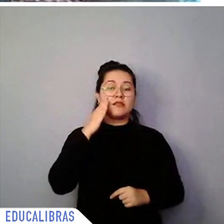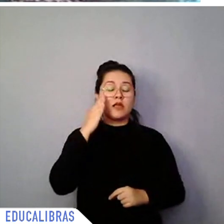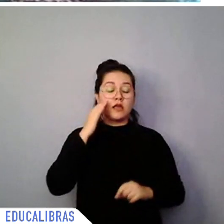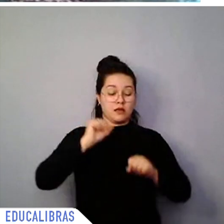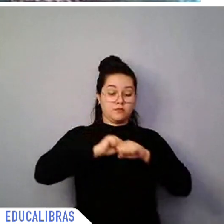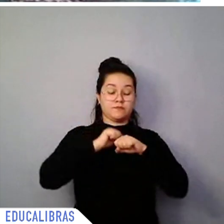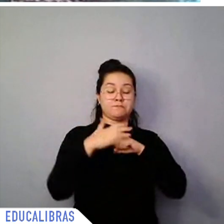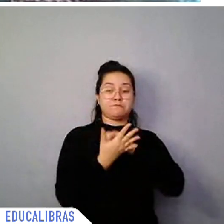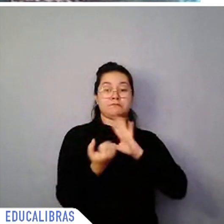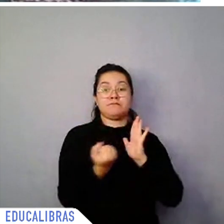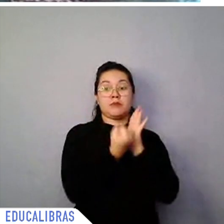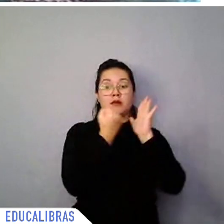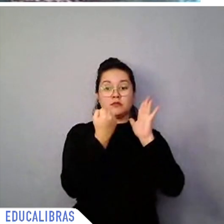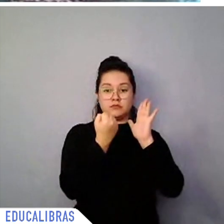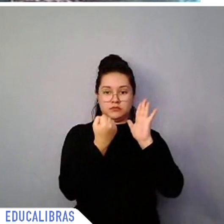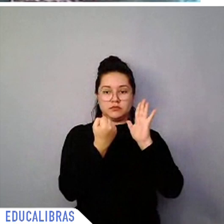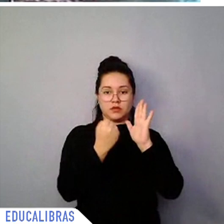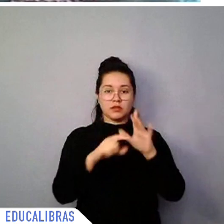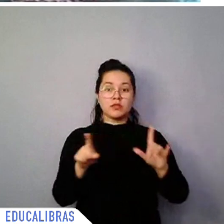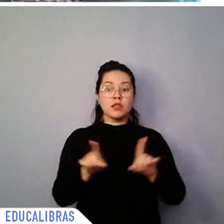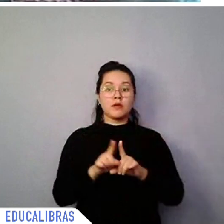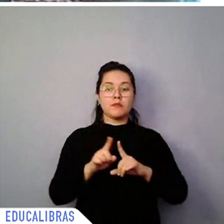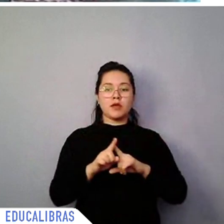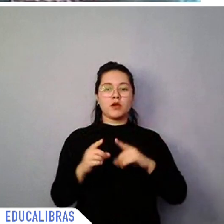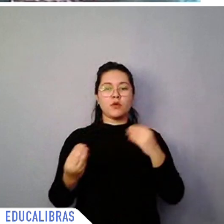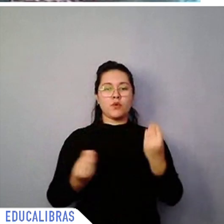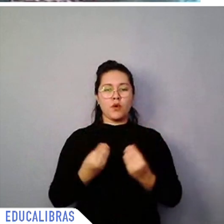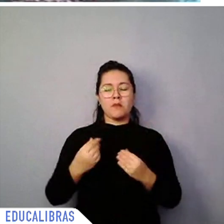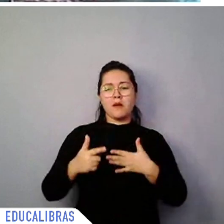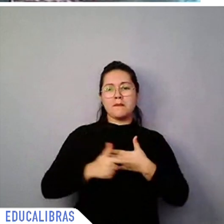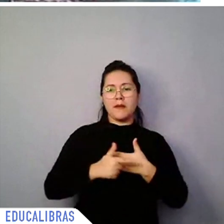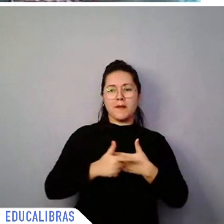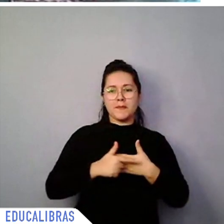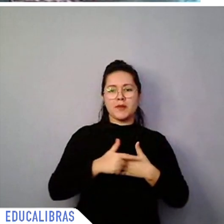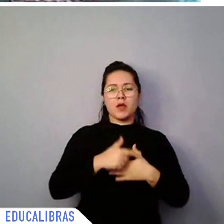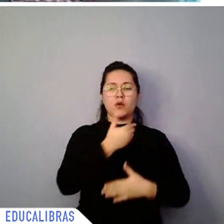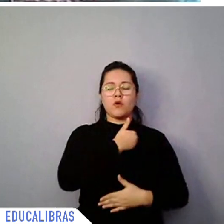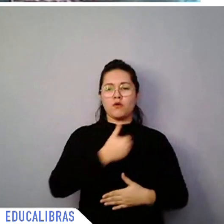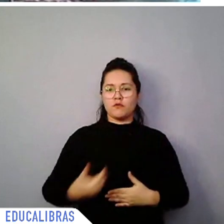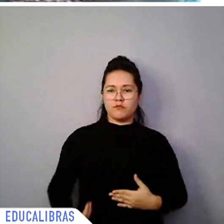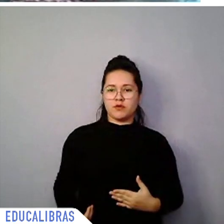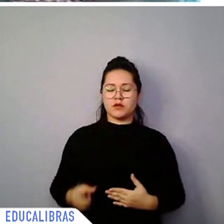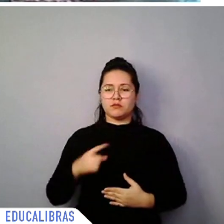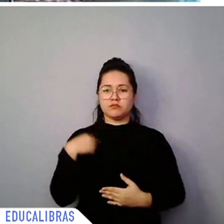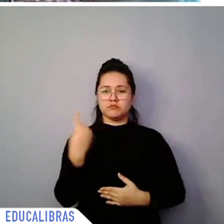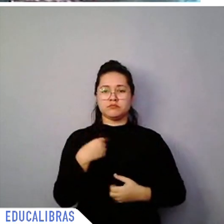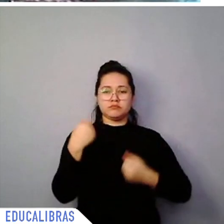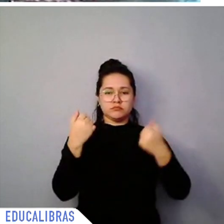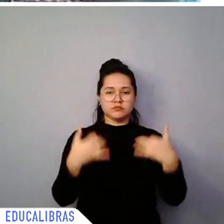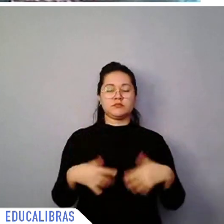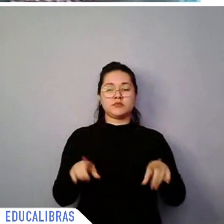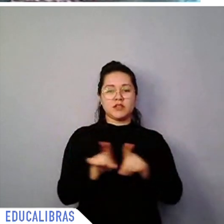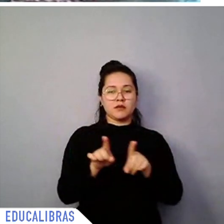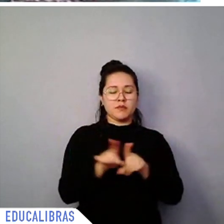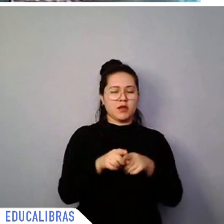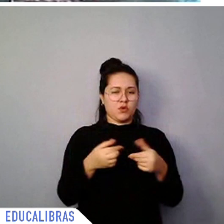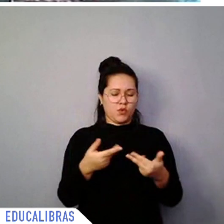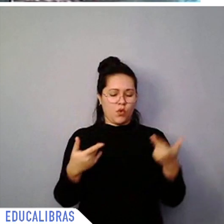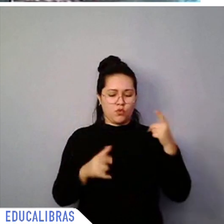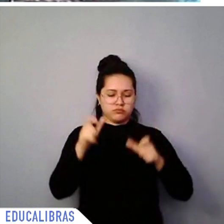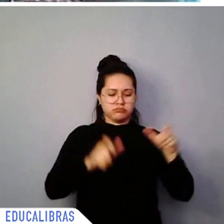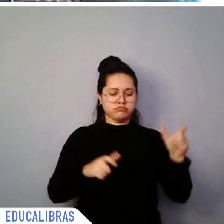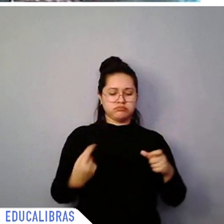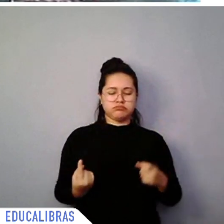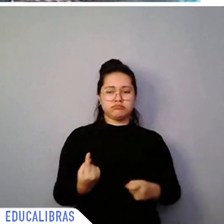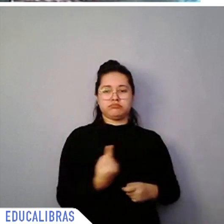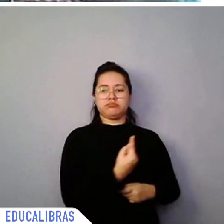this pandemics, but as it has been said, it is a governmental role. We need